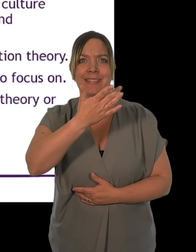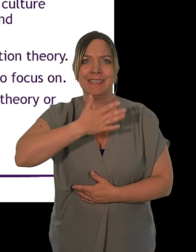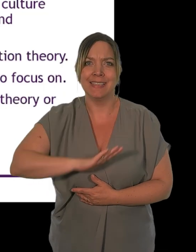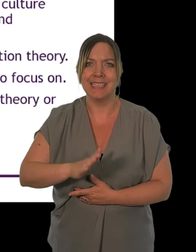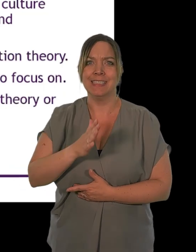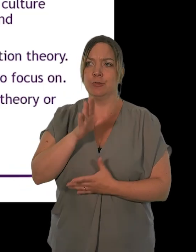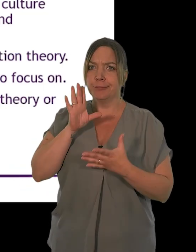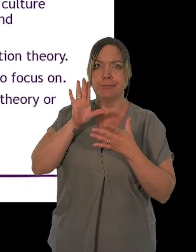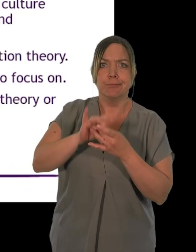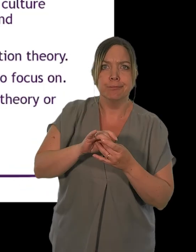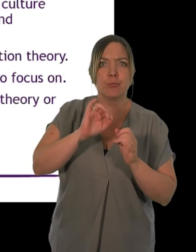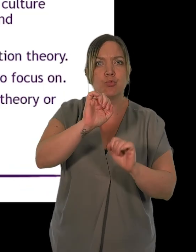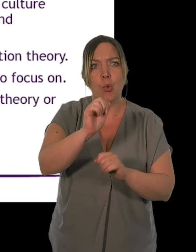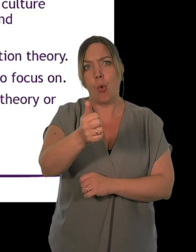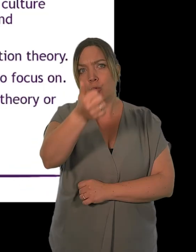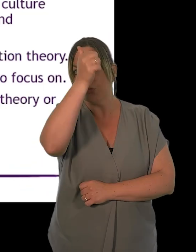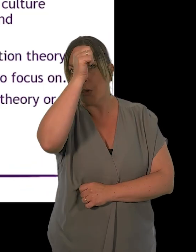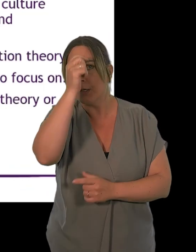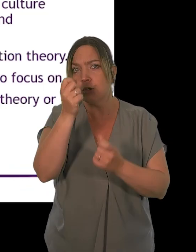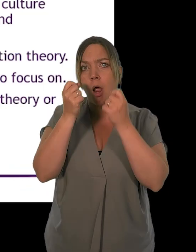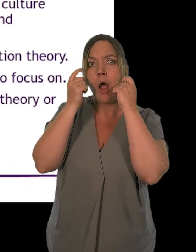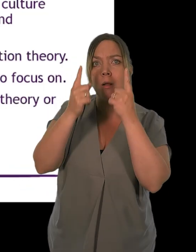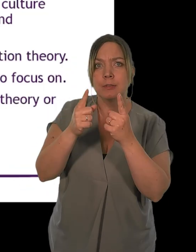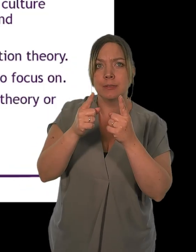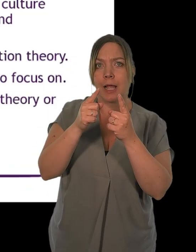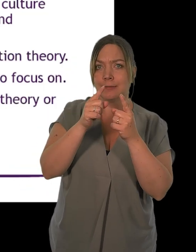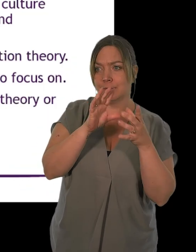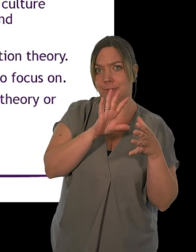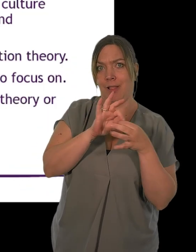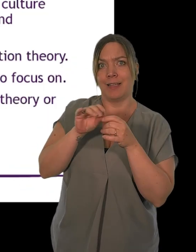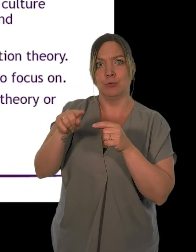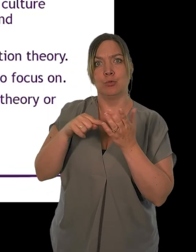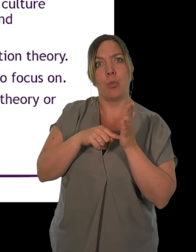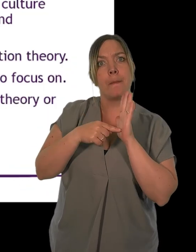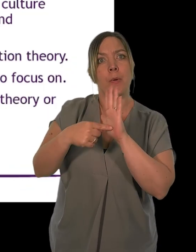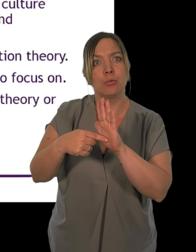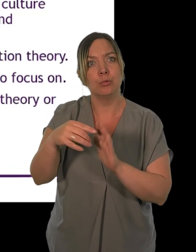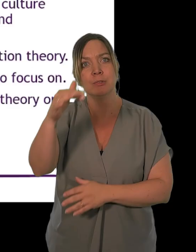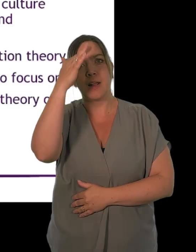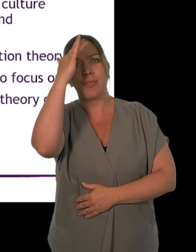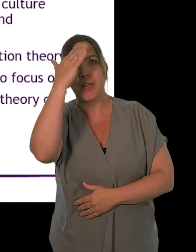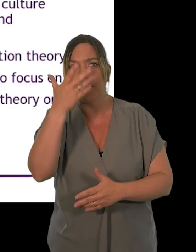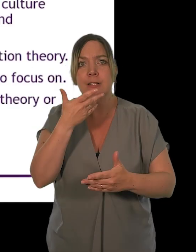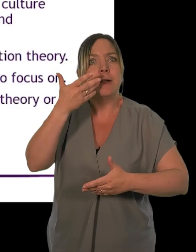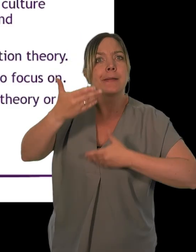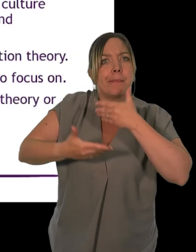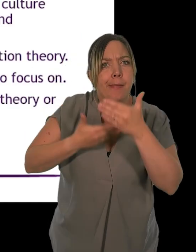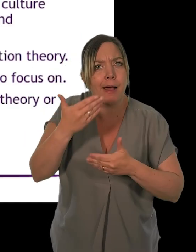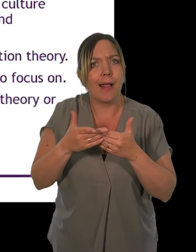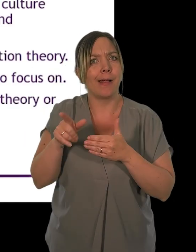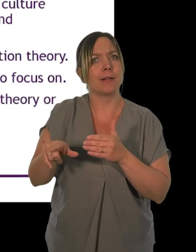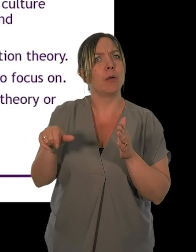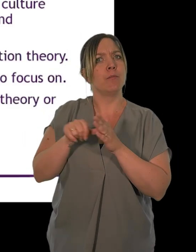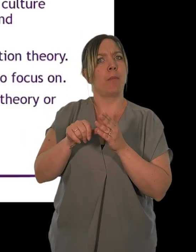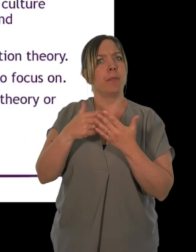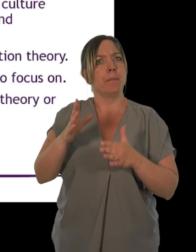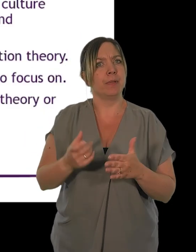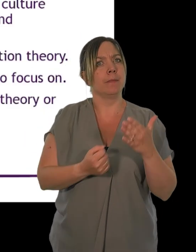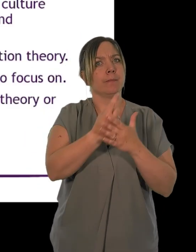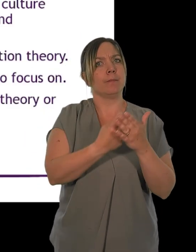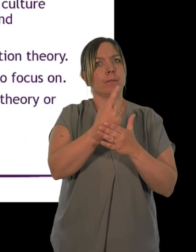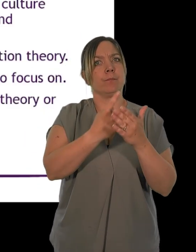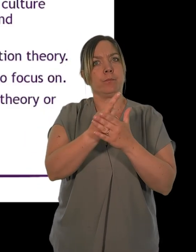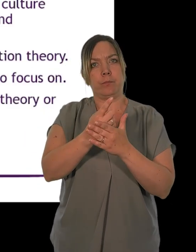Calmere House by Chaffinch Group. There are many websites that provide explanations of relevant theories and